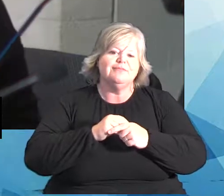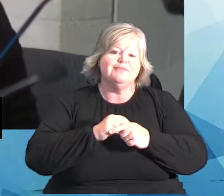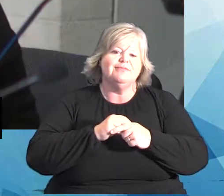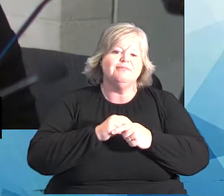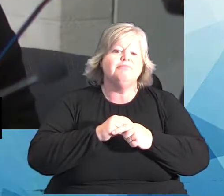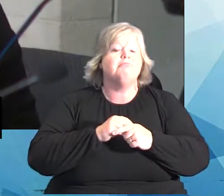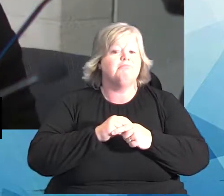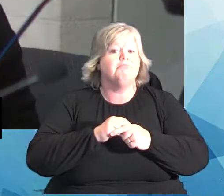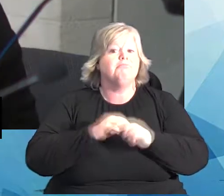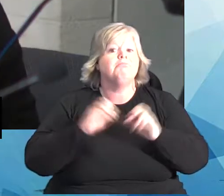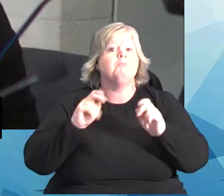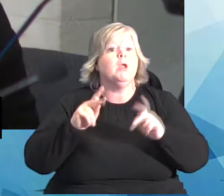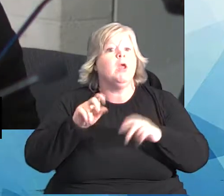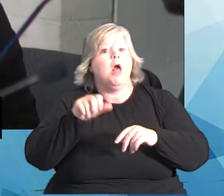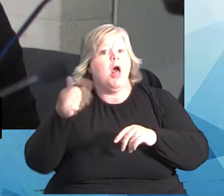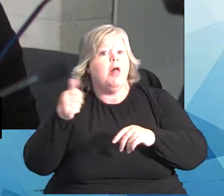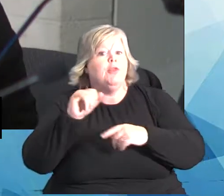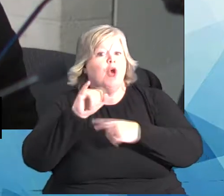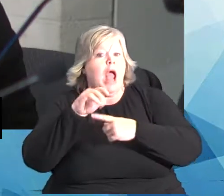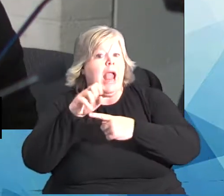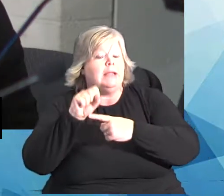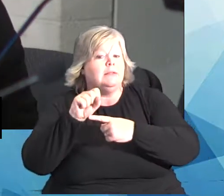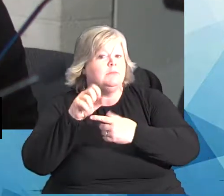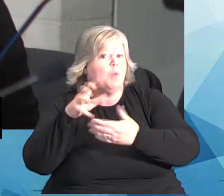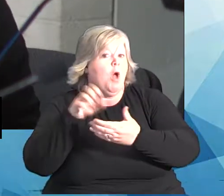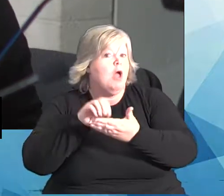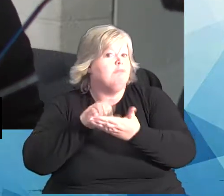Okay, are there other items for next time?